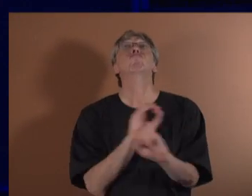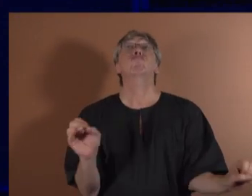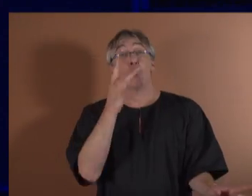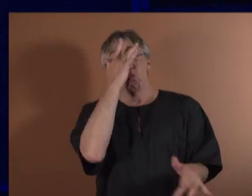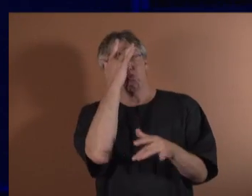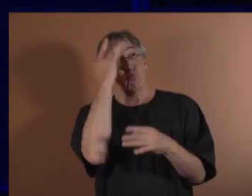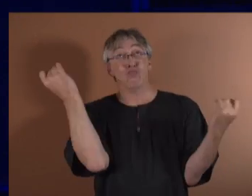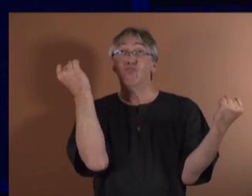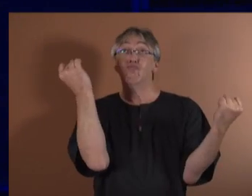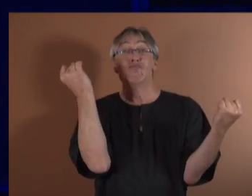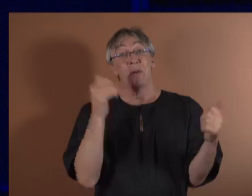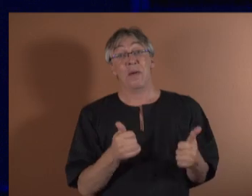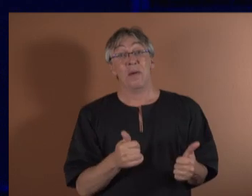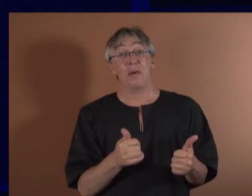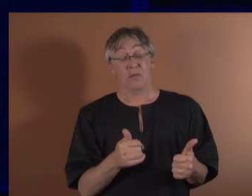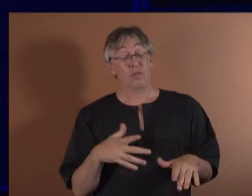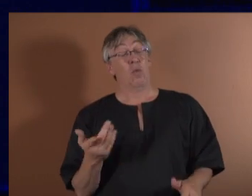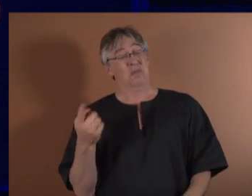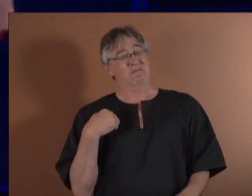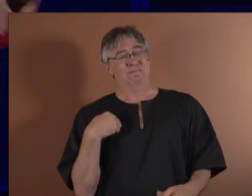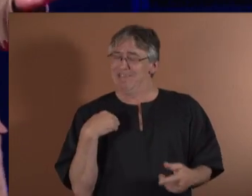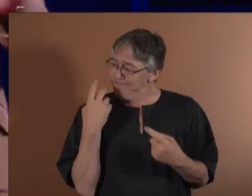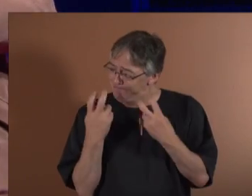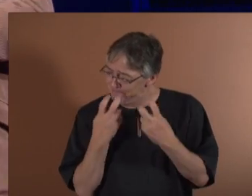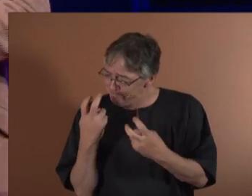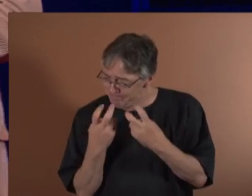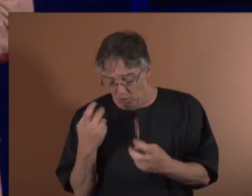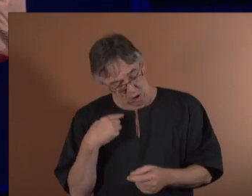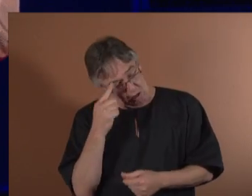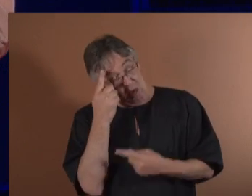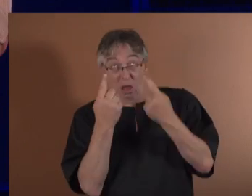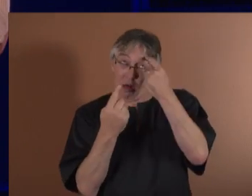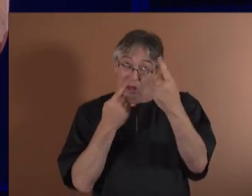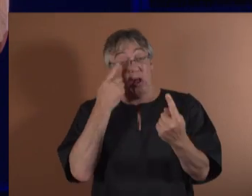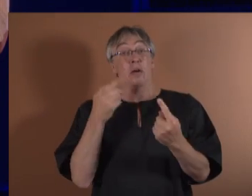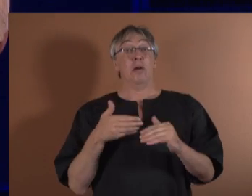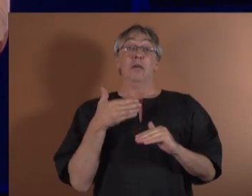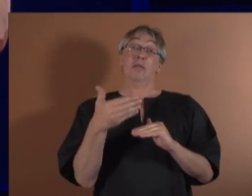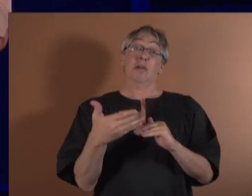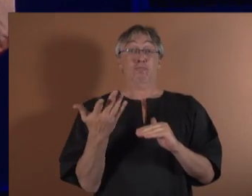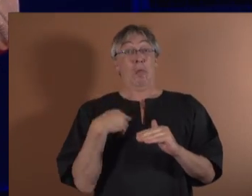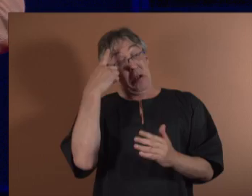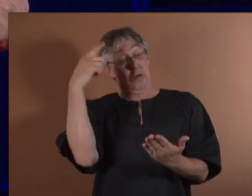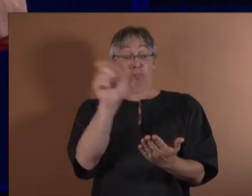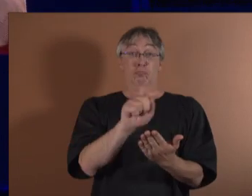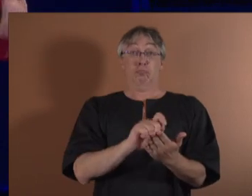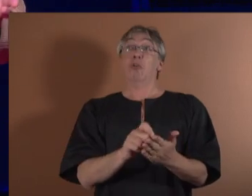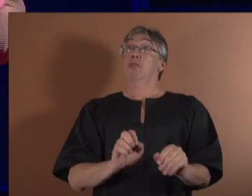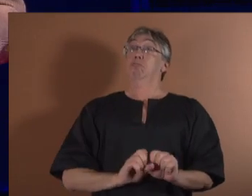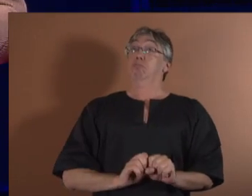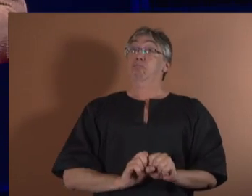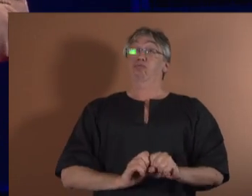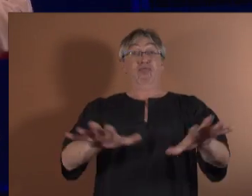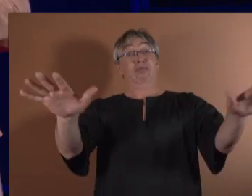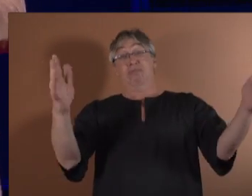first, and then I had the great opportunity to share a lot of those ideas with a lot of people around the world. Now, I spent a lot of